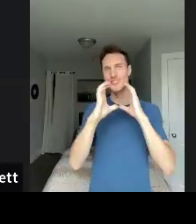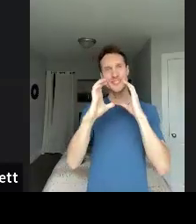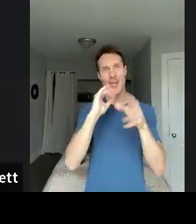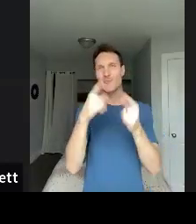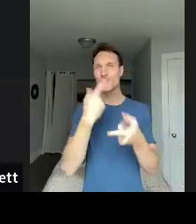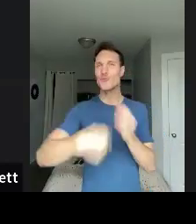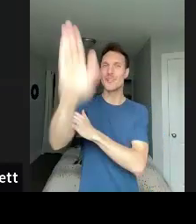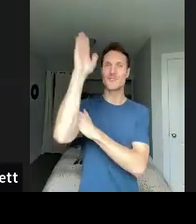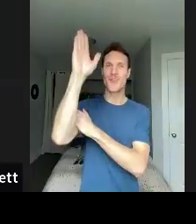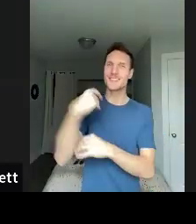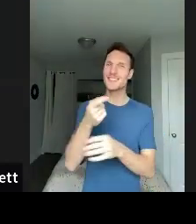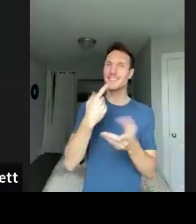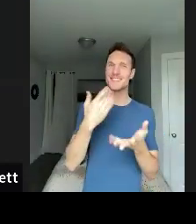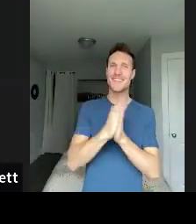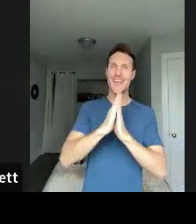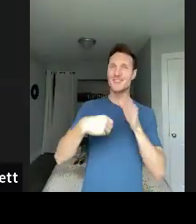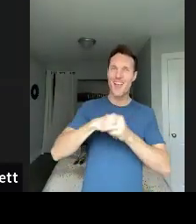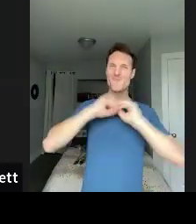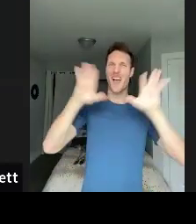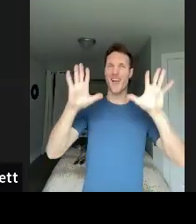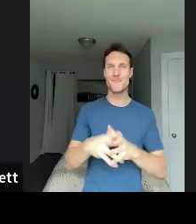to ask out loud.